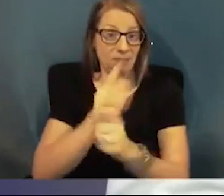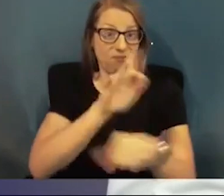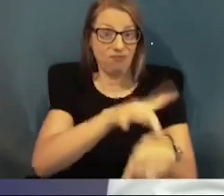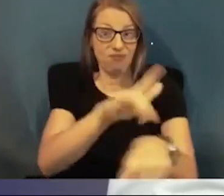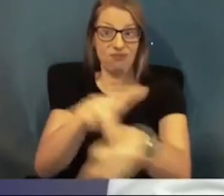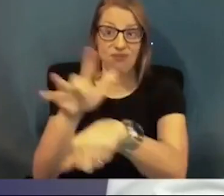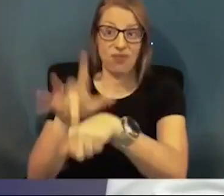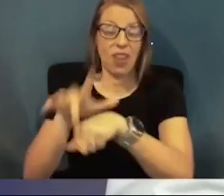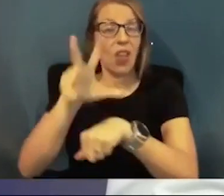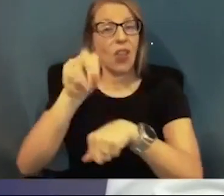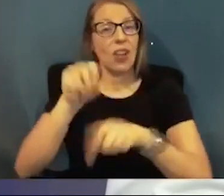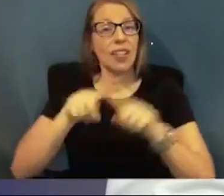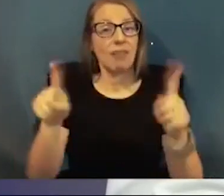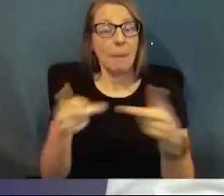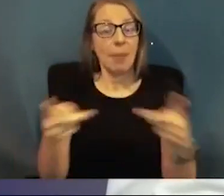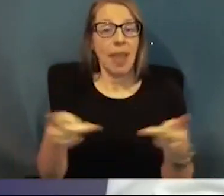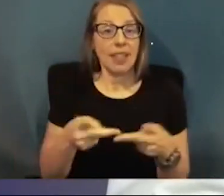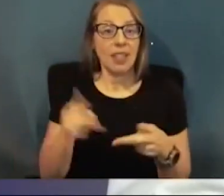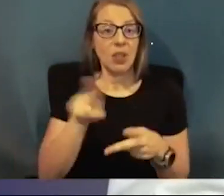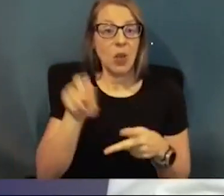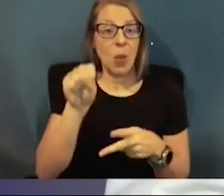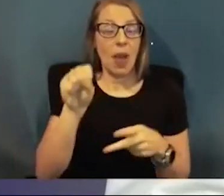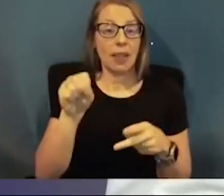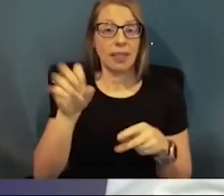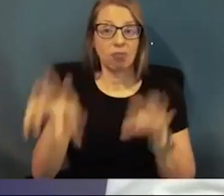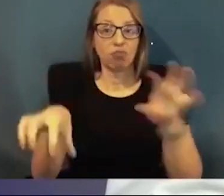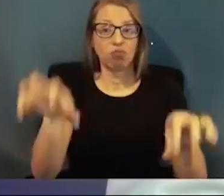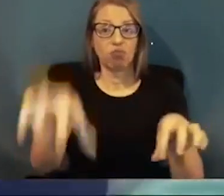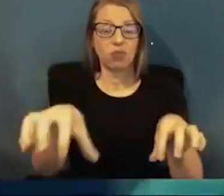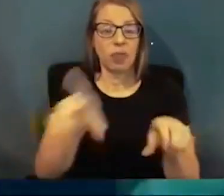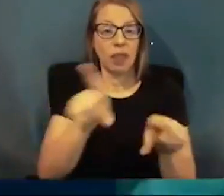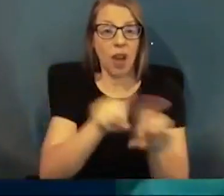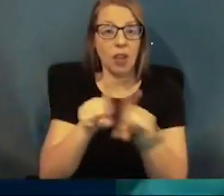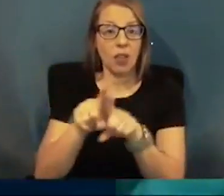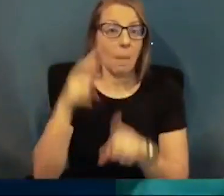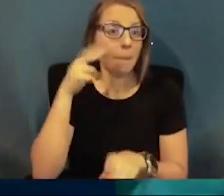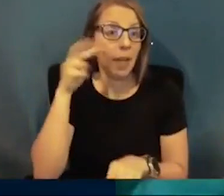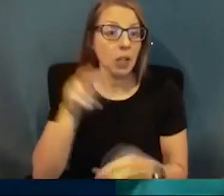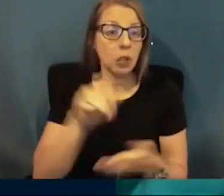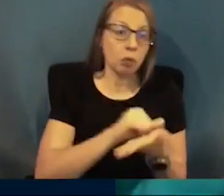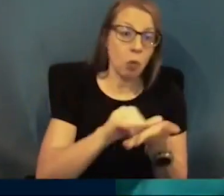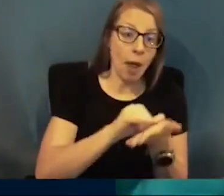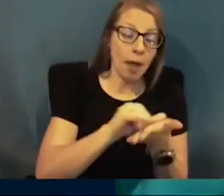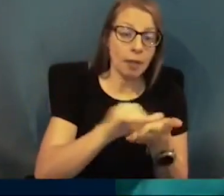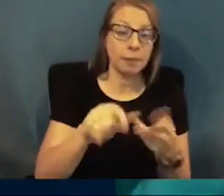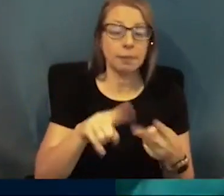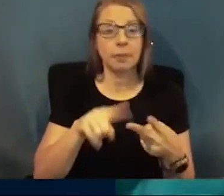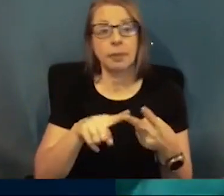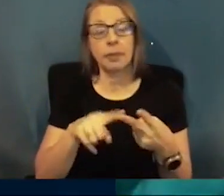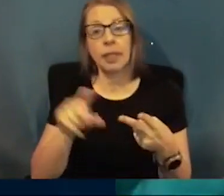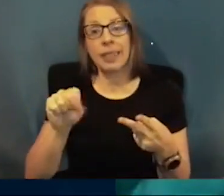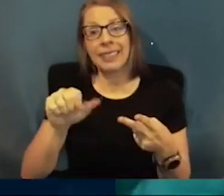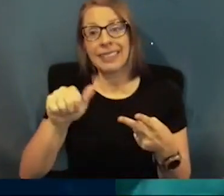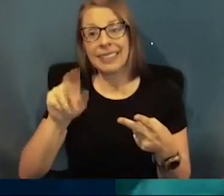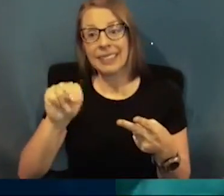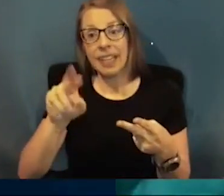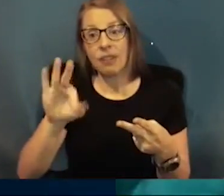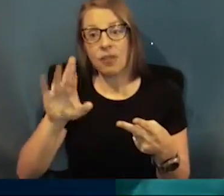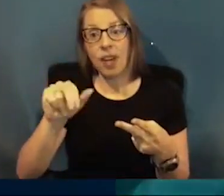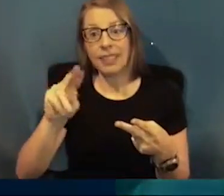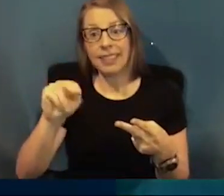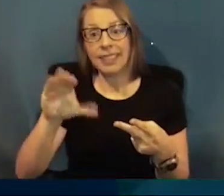around the United States and Mexico, from New York to San Francisco, from the Crow Nation in the north and the